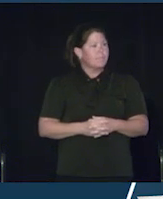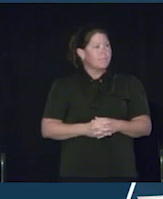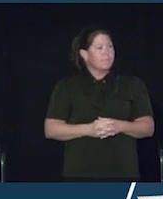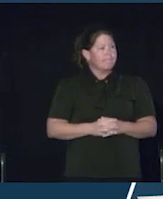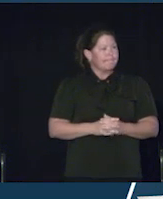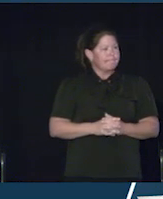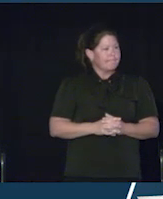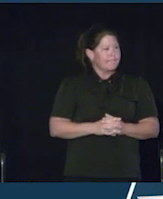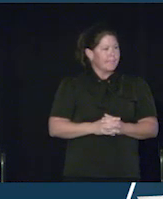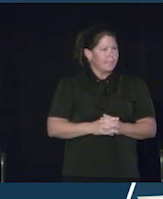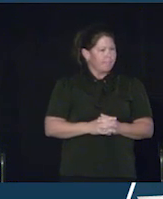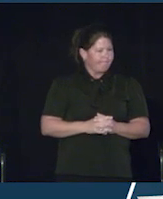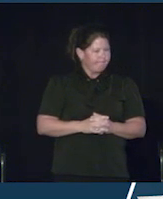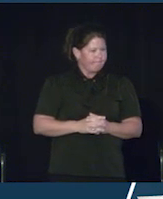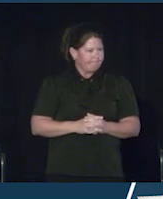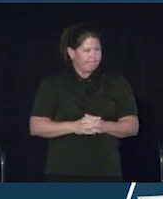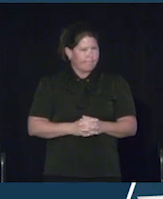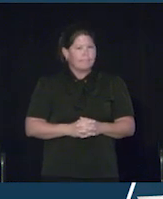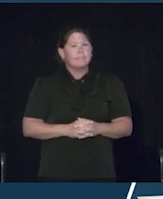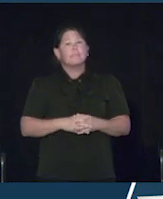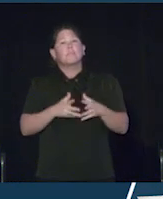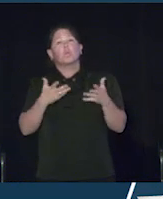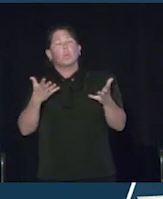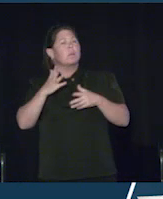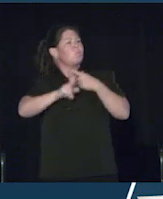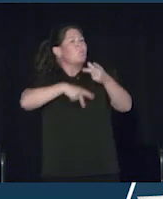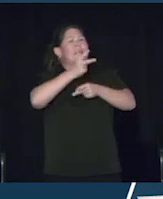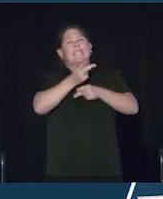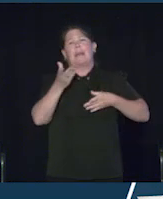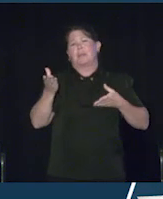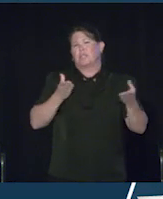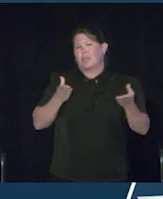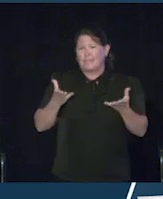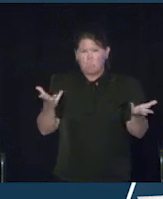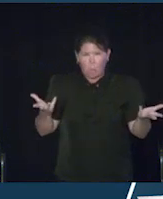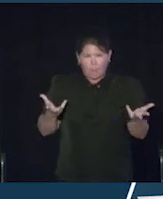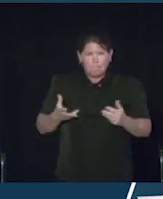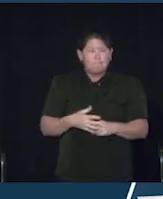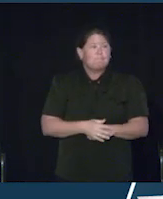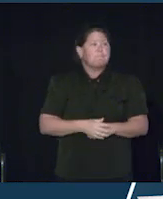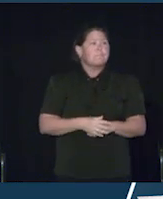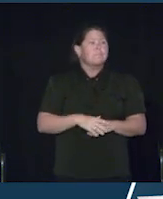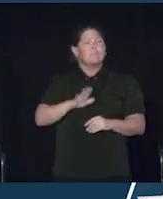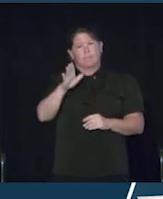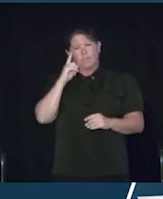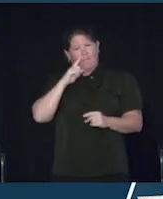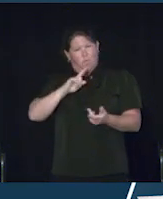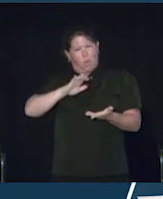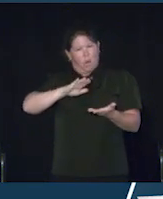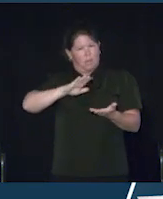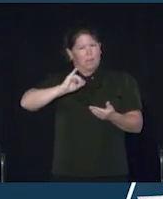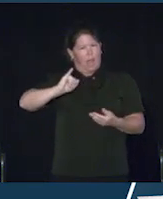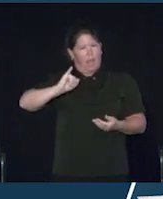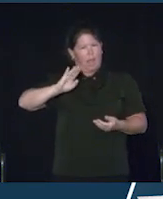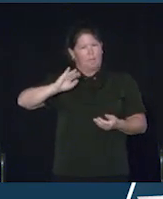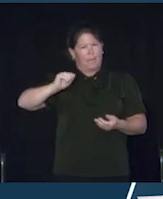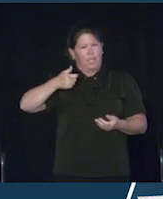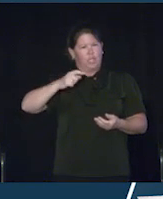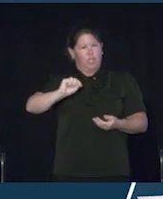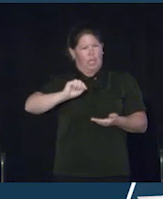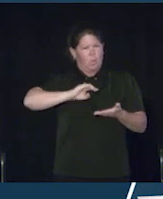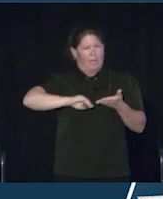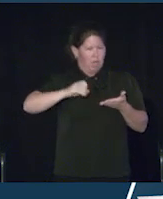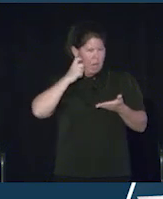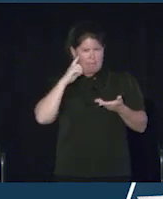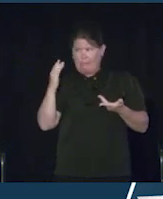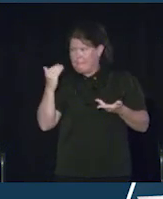And so what type of services does APD provide, or the iBudget waiver rather? We have a lot more information on our website, and I think on the next